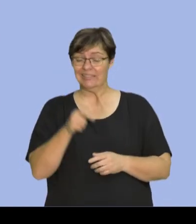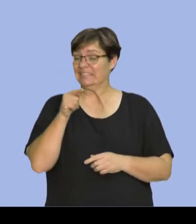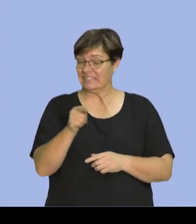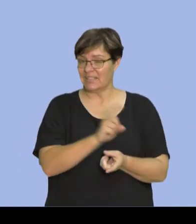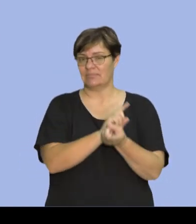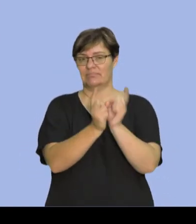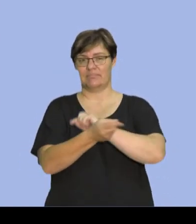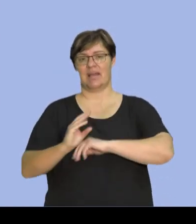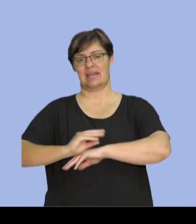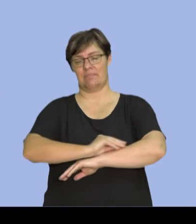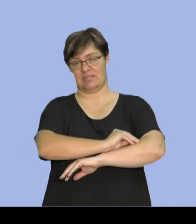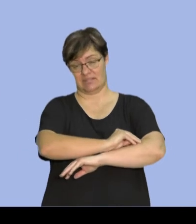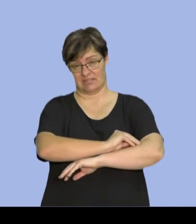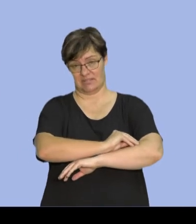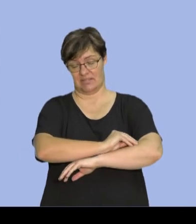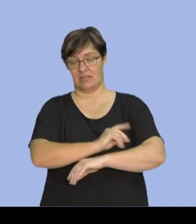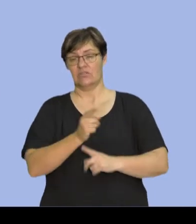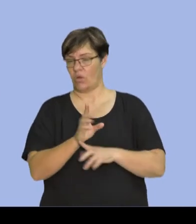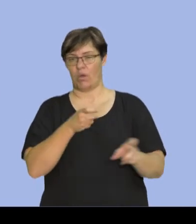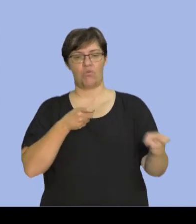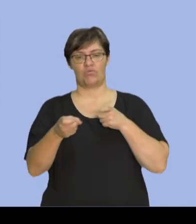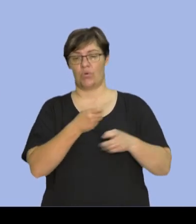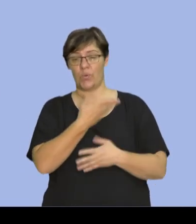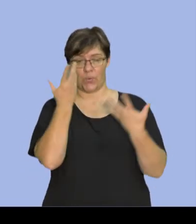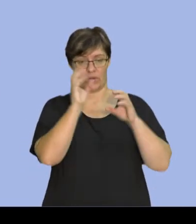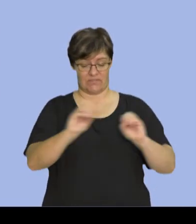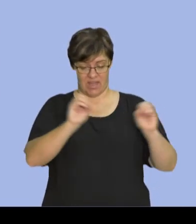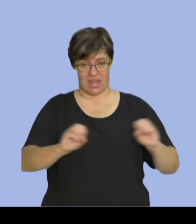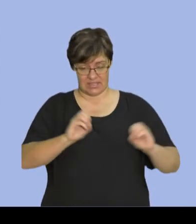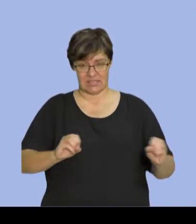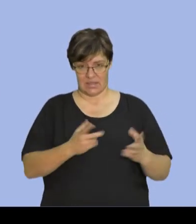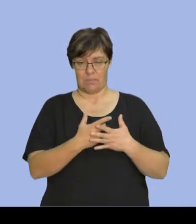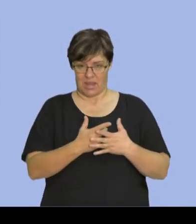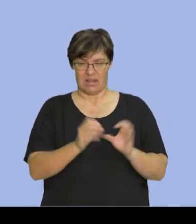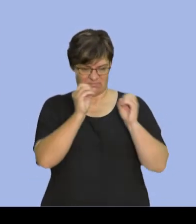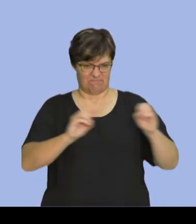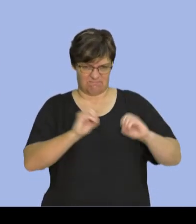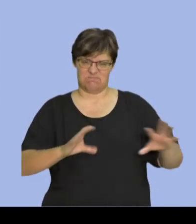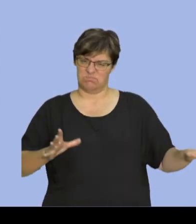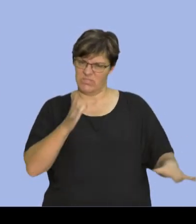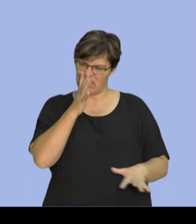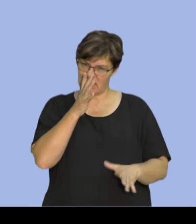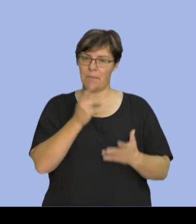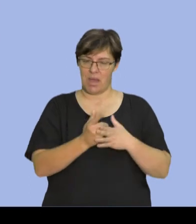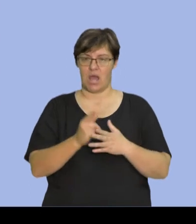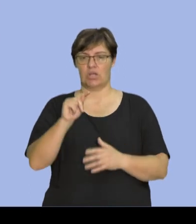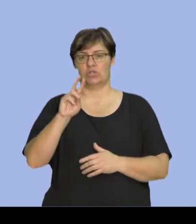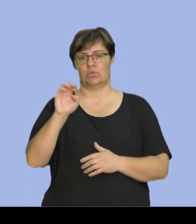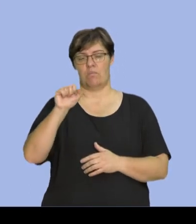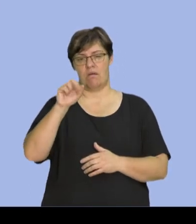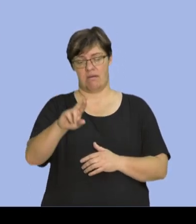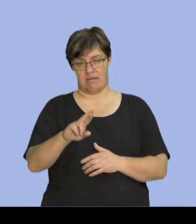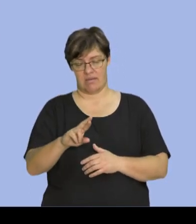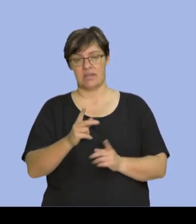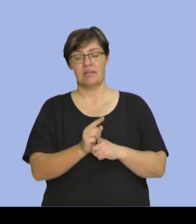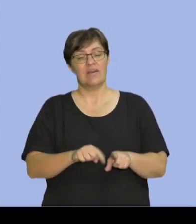often becomes cancerous. So uncontrolled cell division leading to a mass of cells forming tumors. They